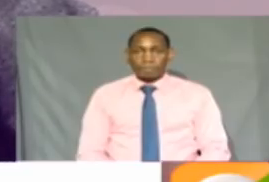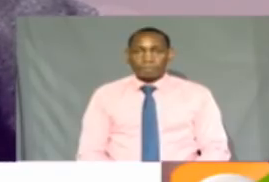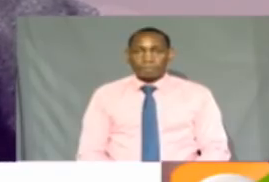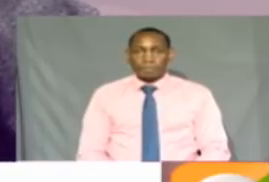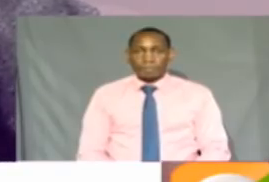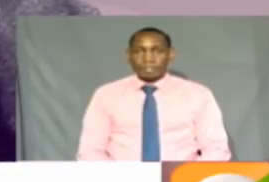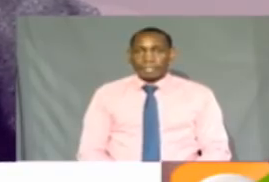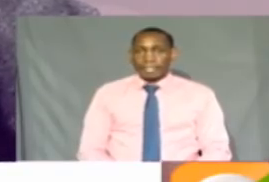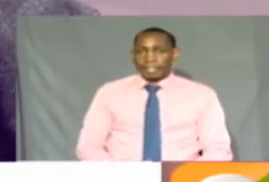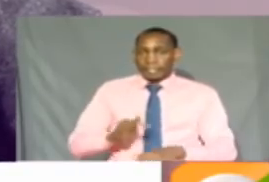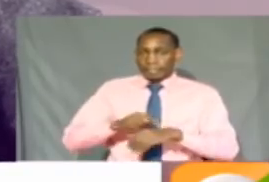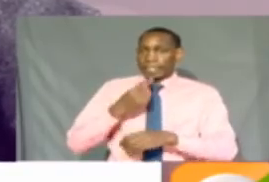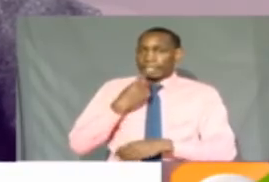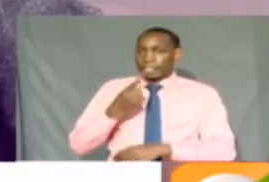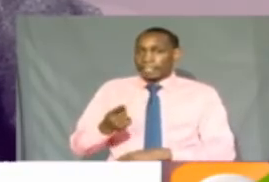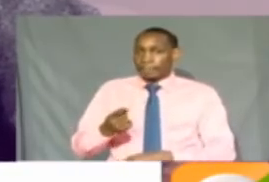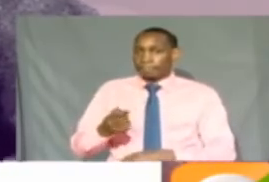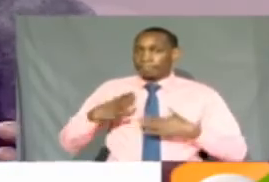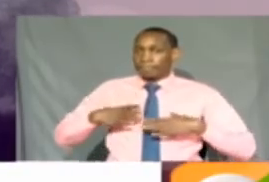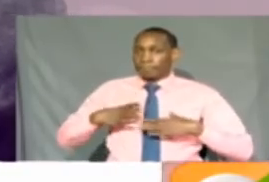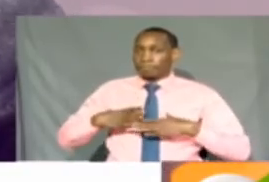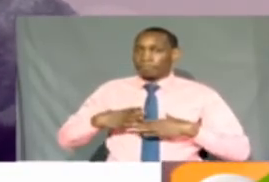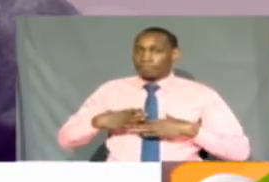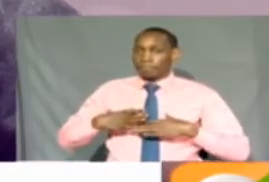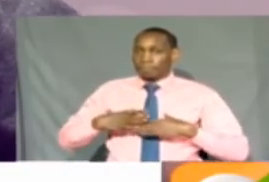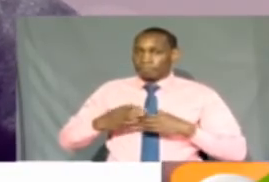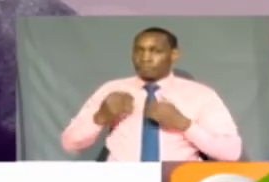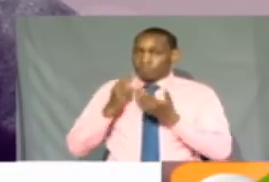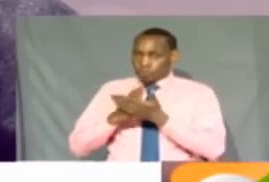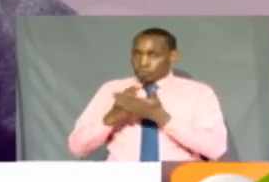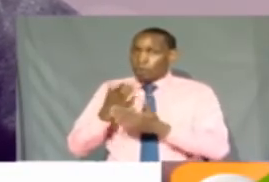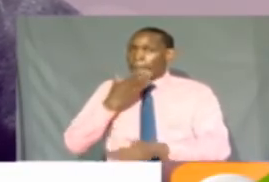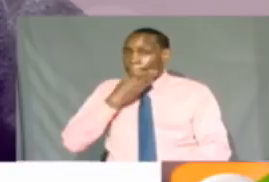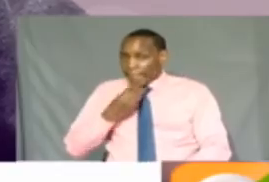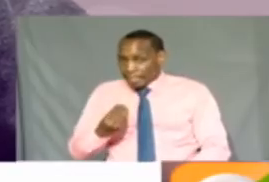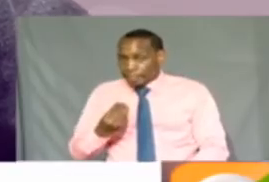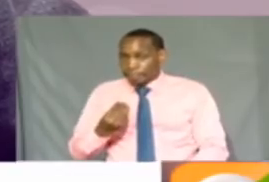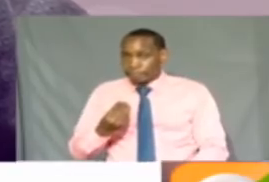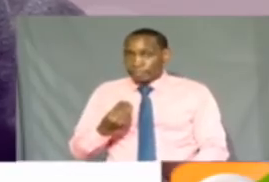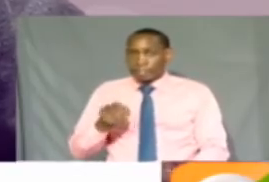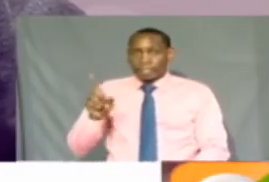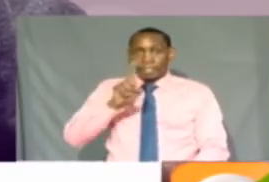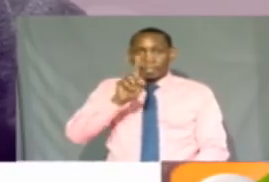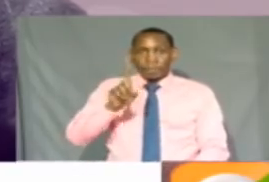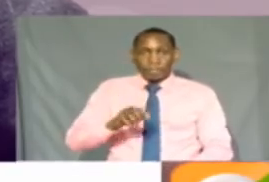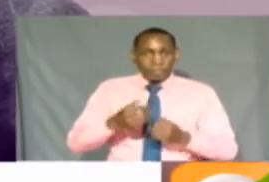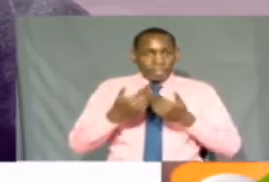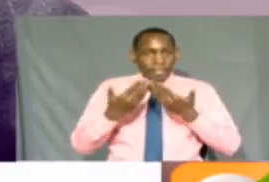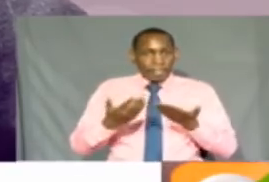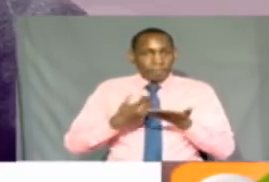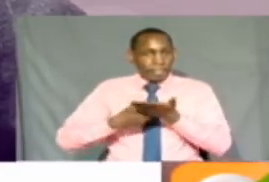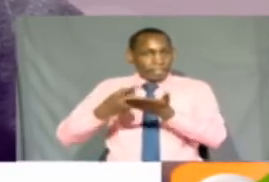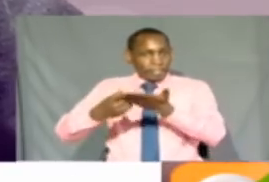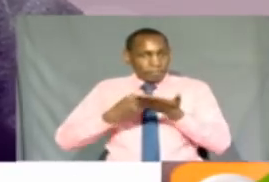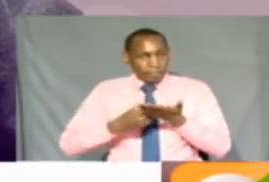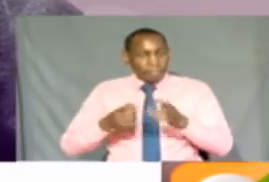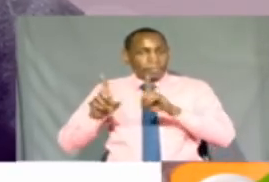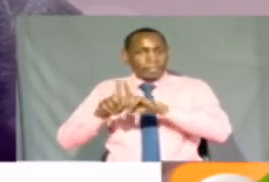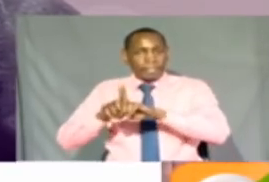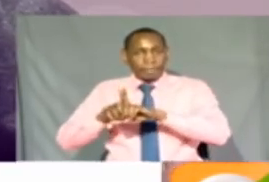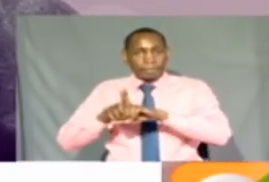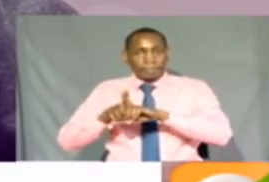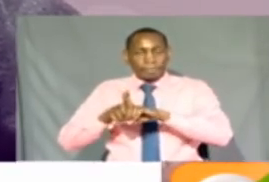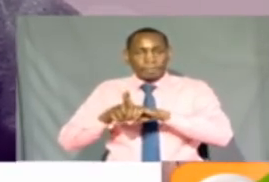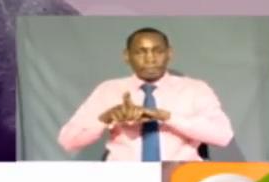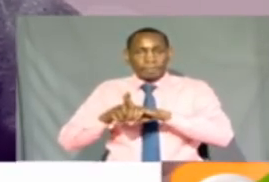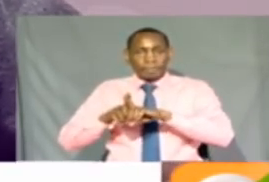you people be a man, nothing, not being macho, don't accept some of these things. You have to question it, have discussions around it. Truth